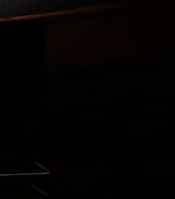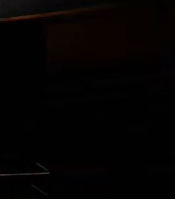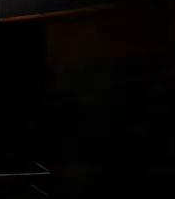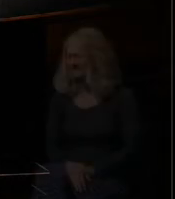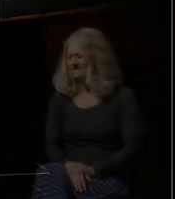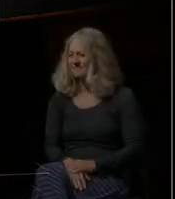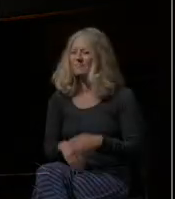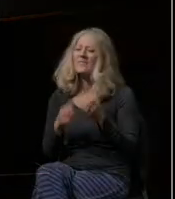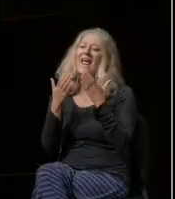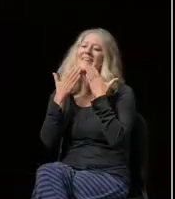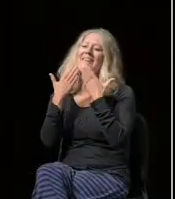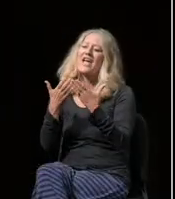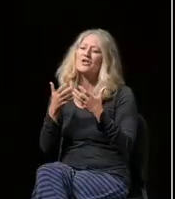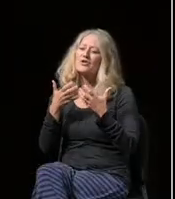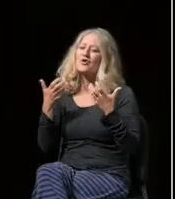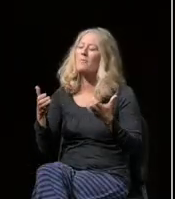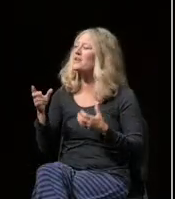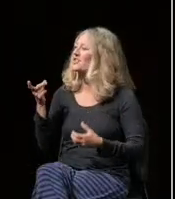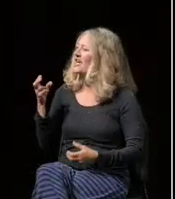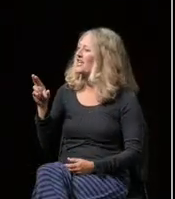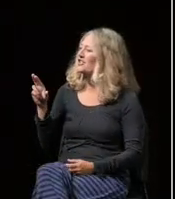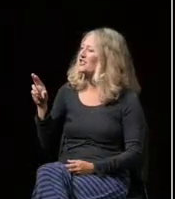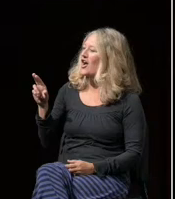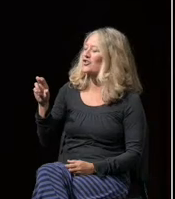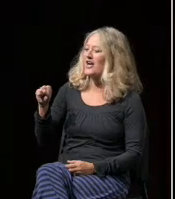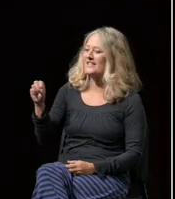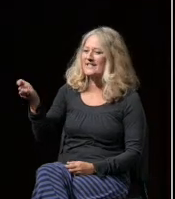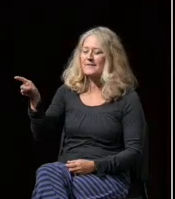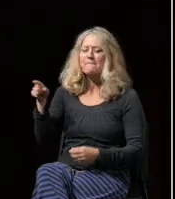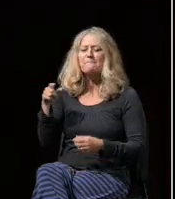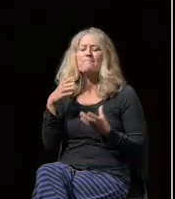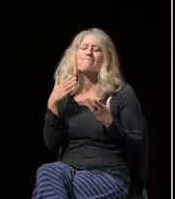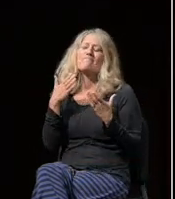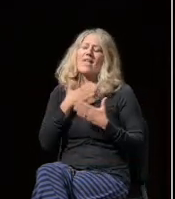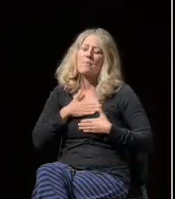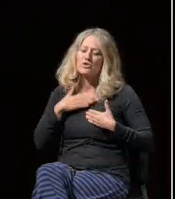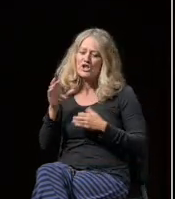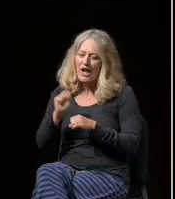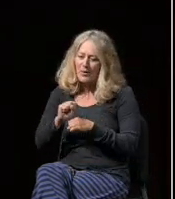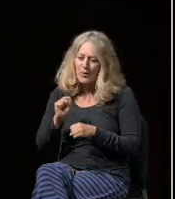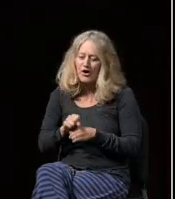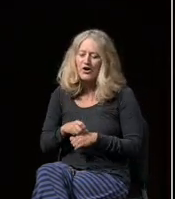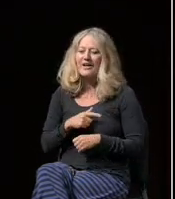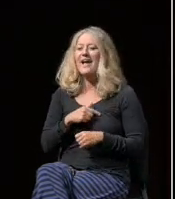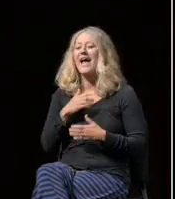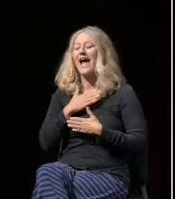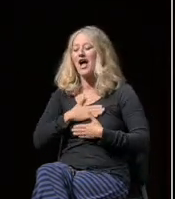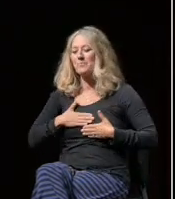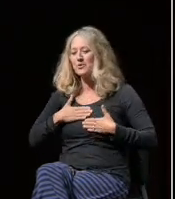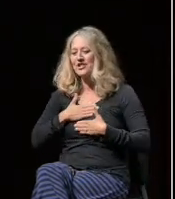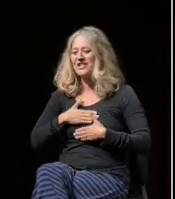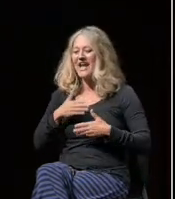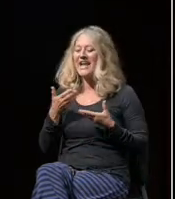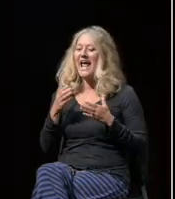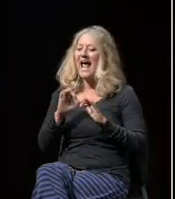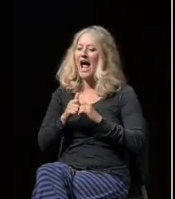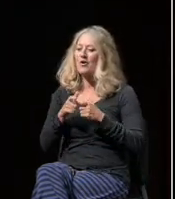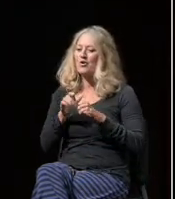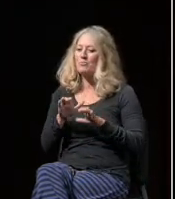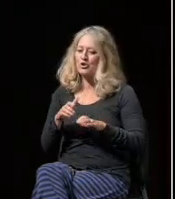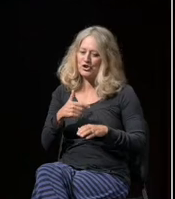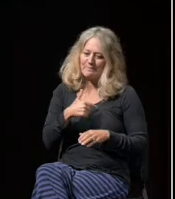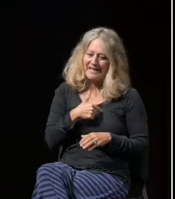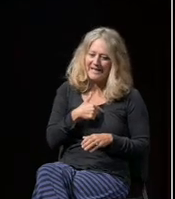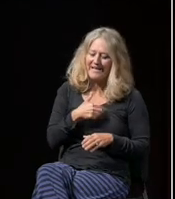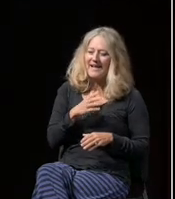So thank you so much, Dr. Stanbeck-Stroud. I appreciate your work. I appreciate the way you push me and